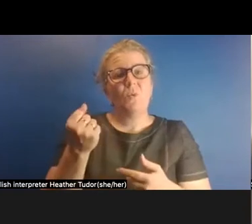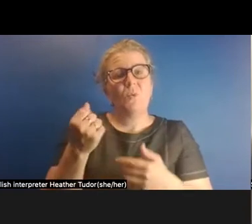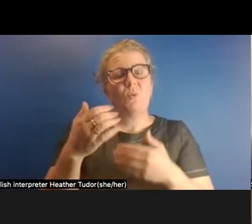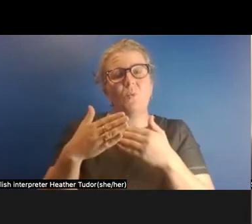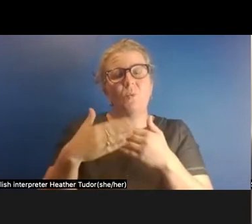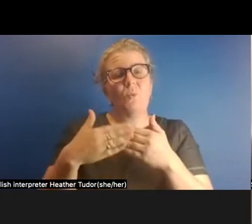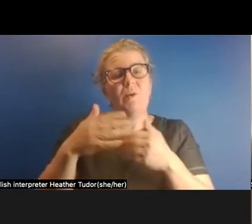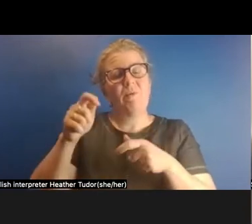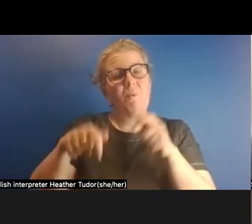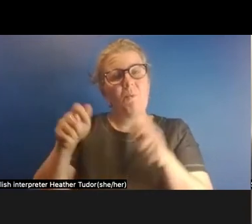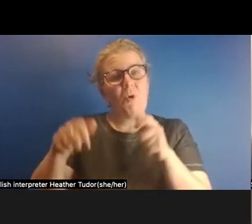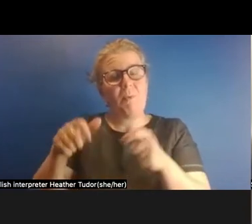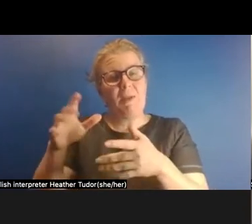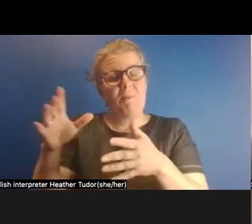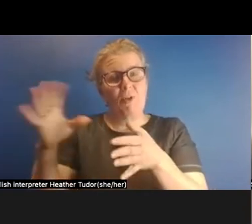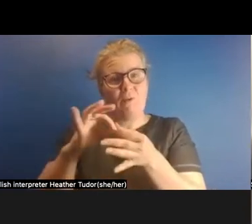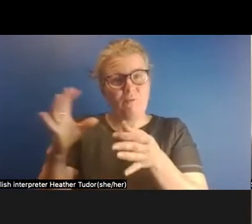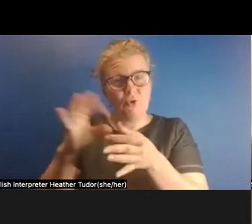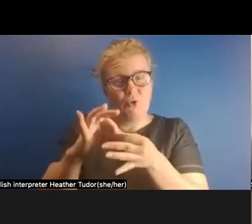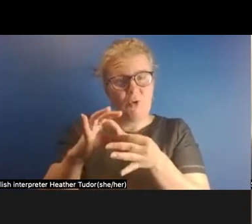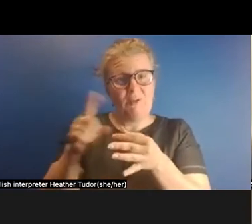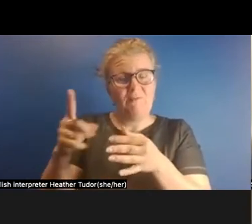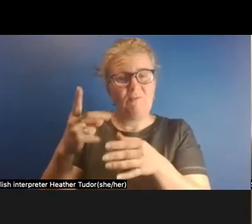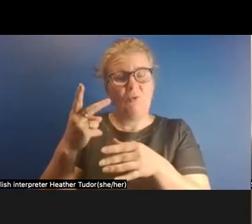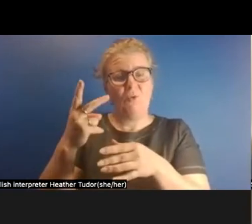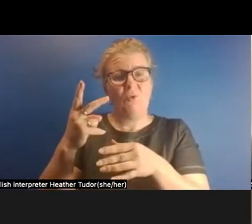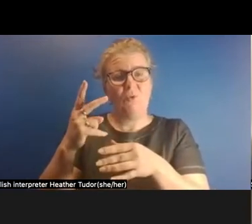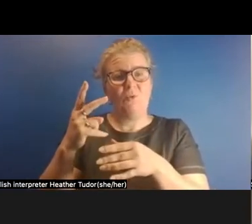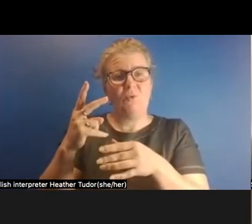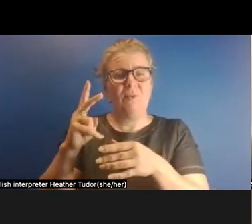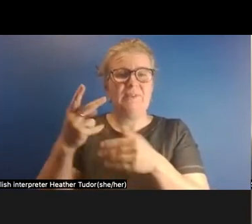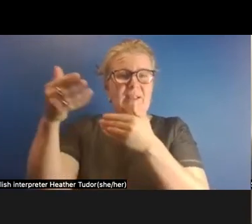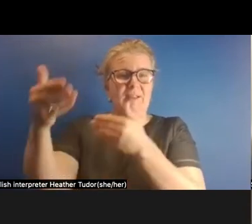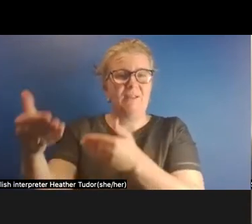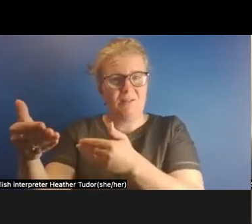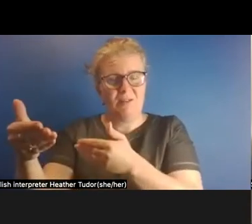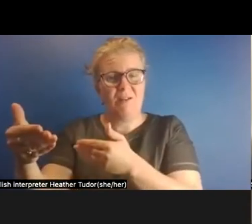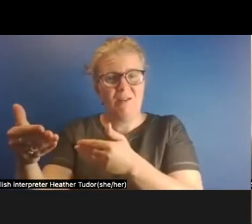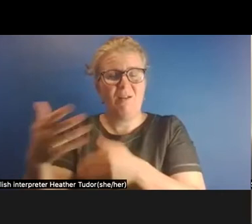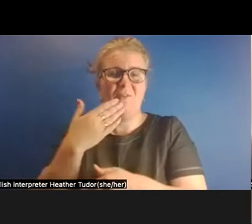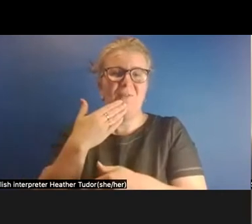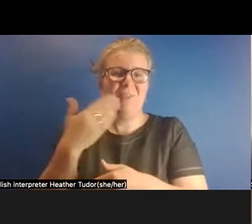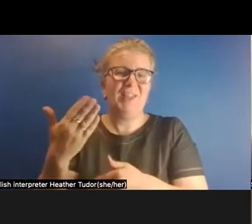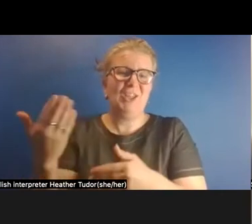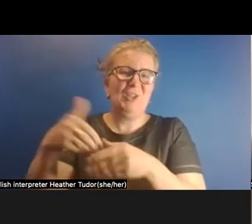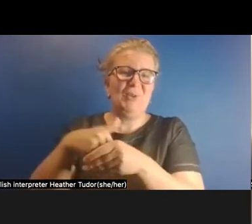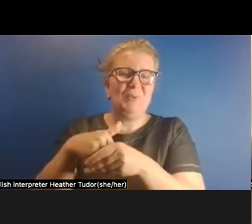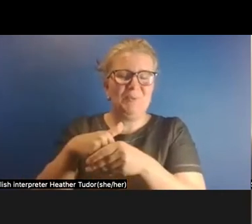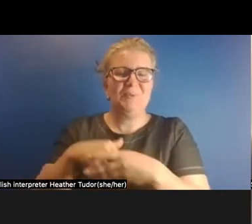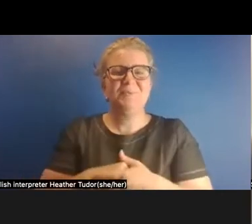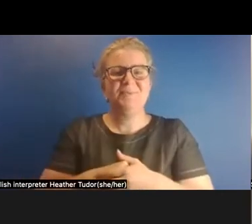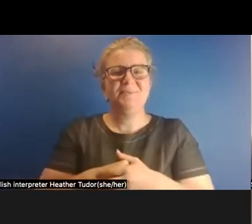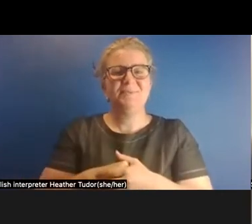second half, so I'm just going to say a quick hello to you as well. Thanks for coming. And thanks again for